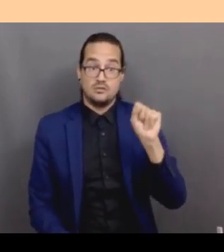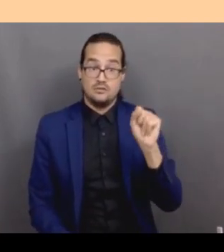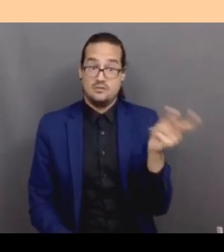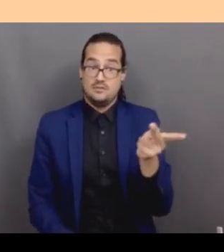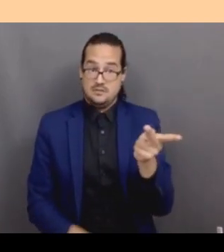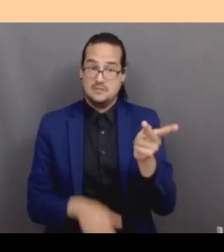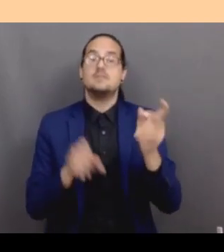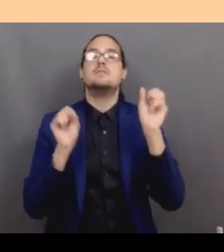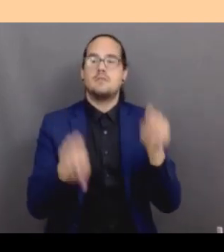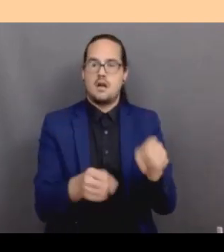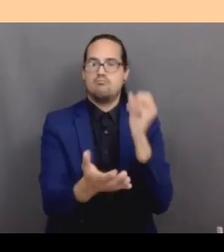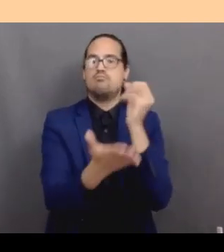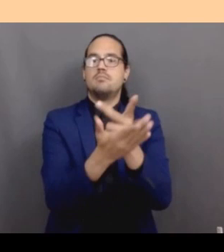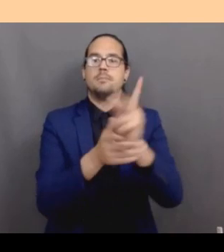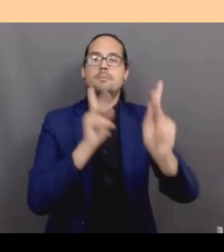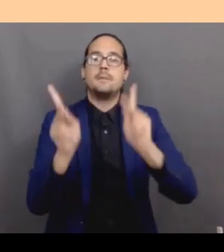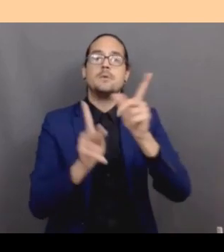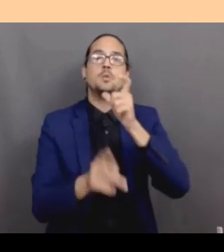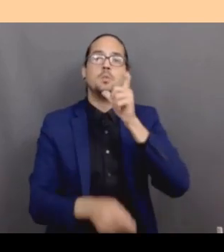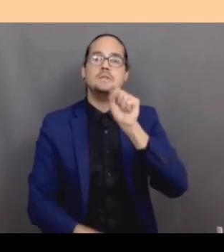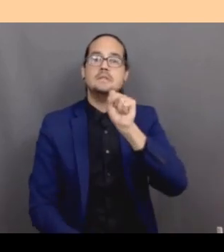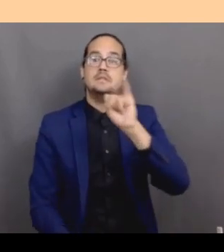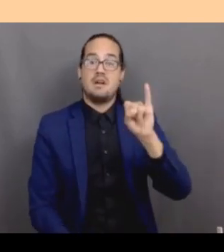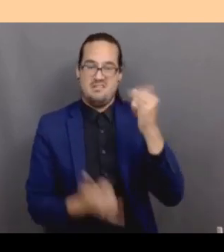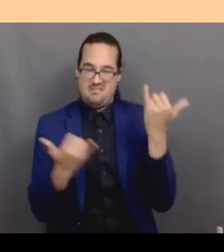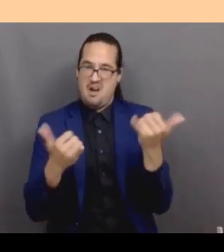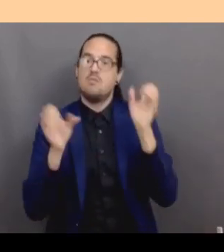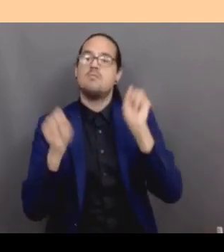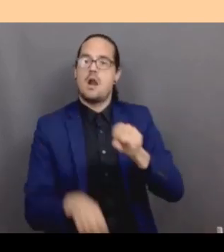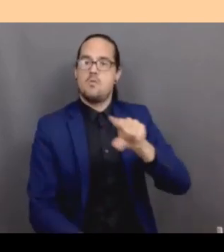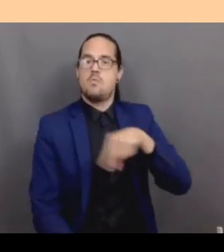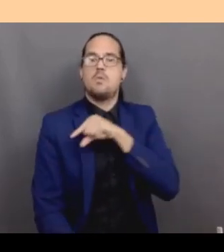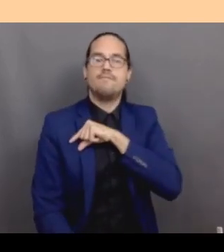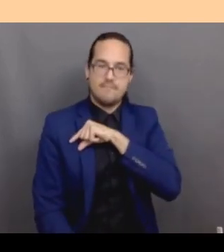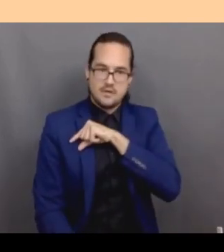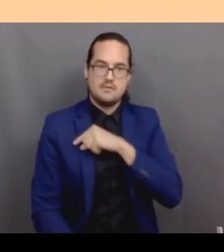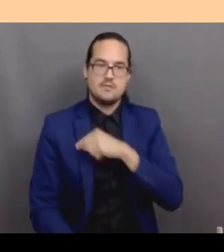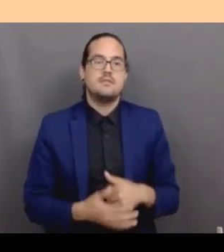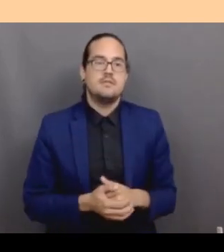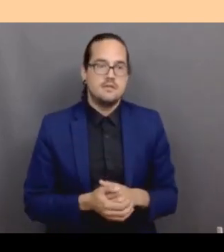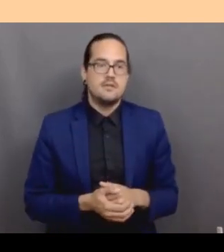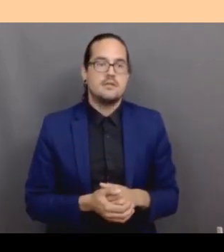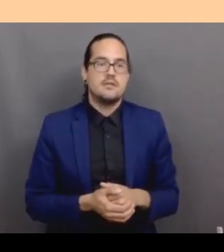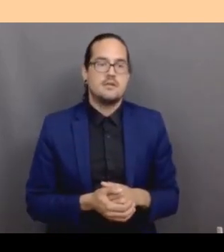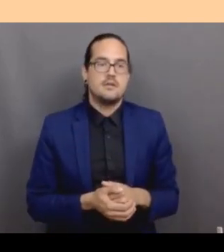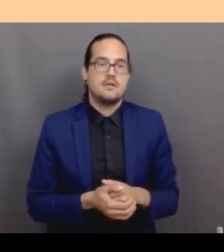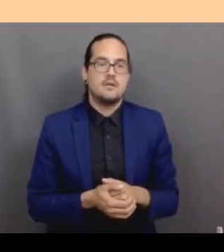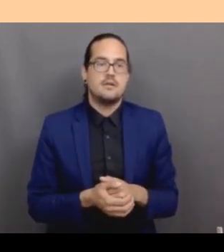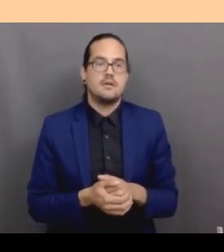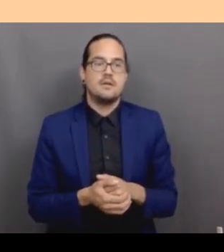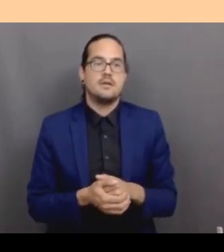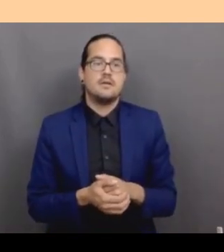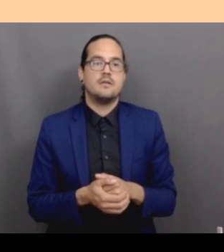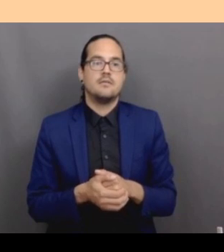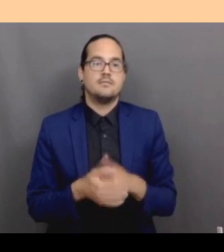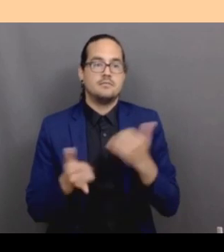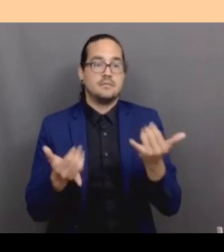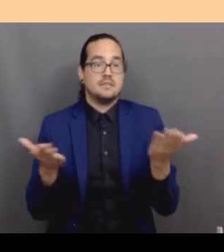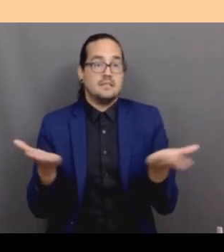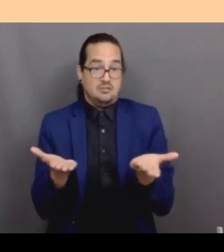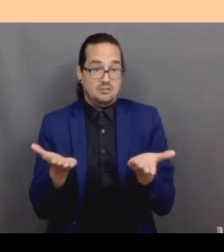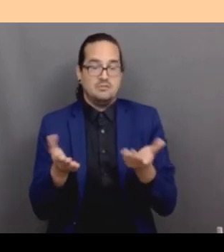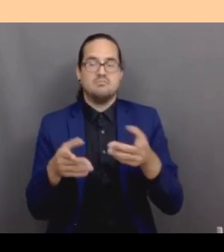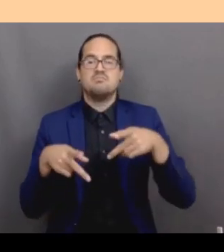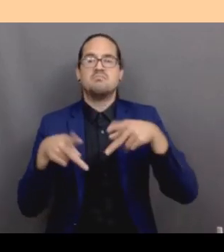our EBT goes online at the end of this month and early May, which is going to allow our recipients to order food online